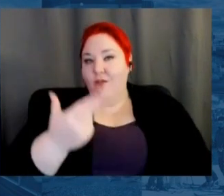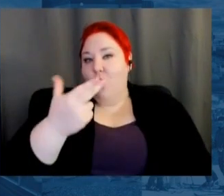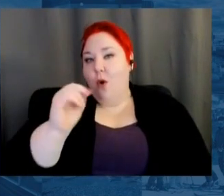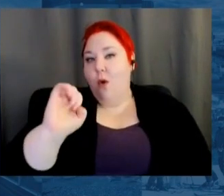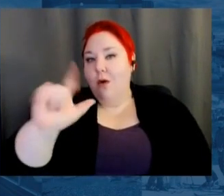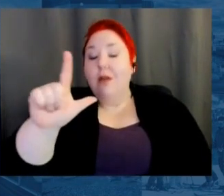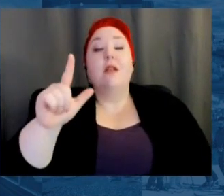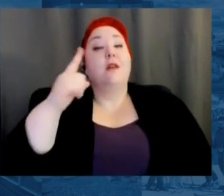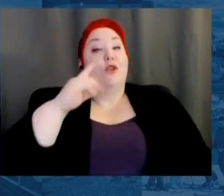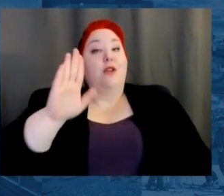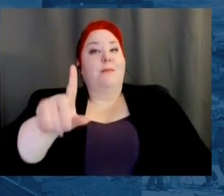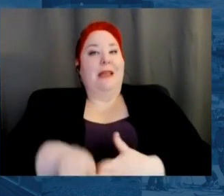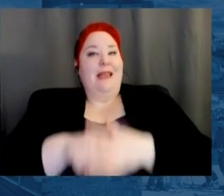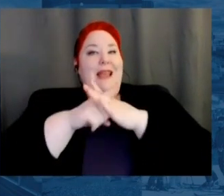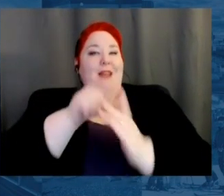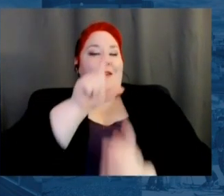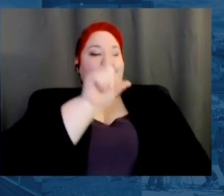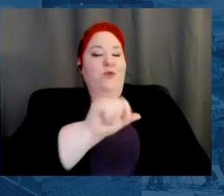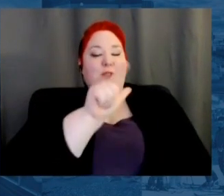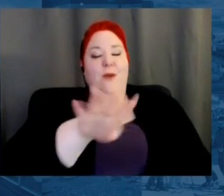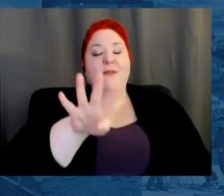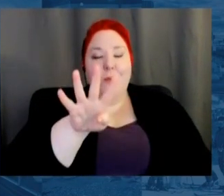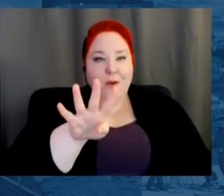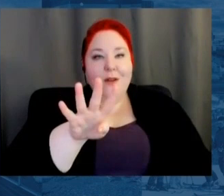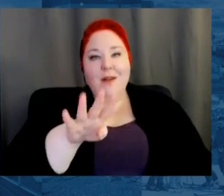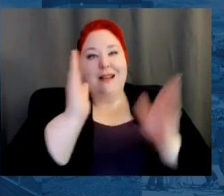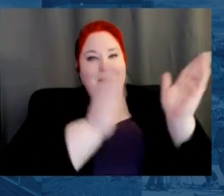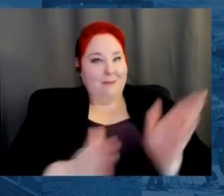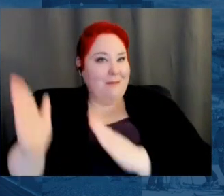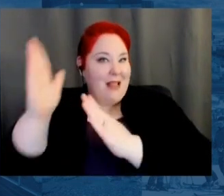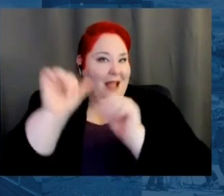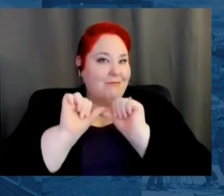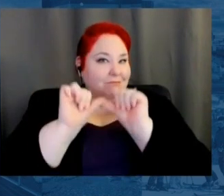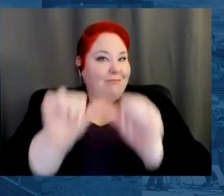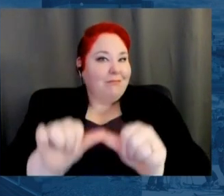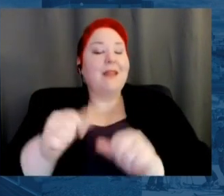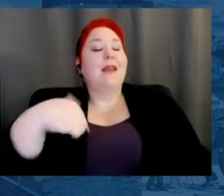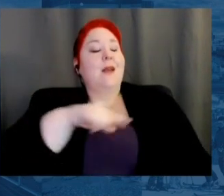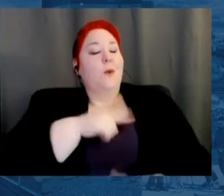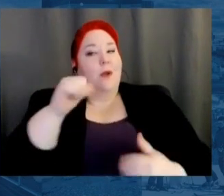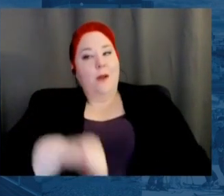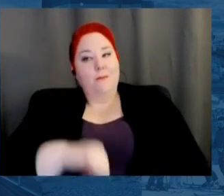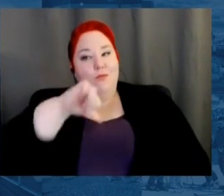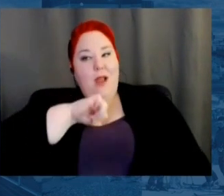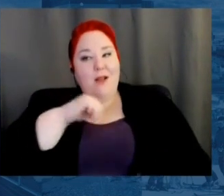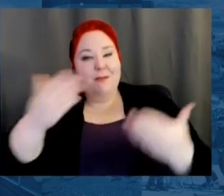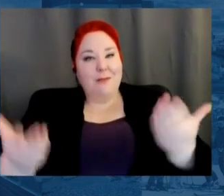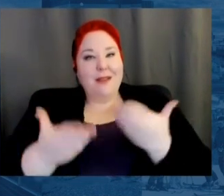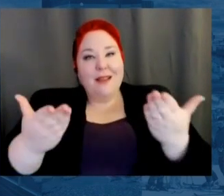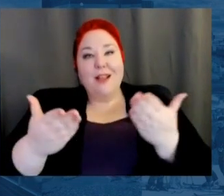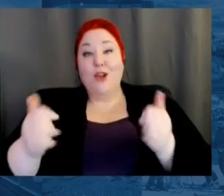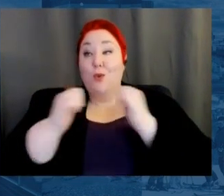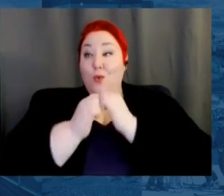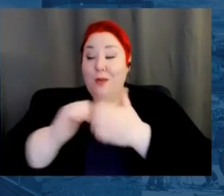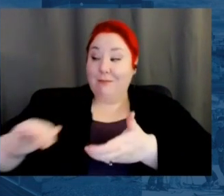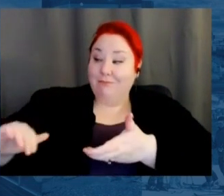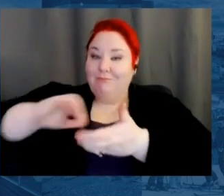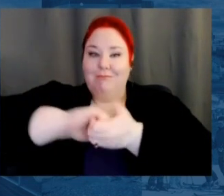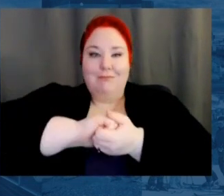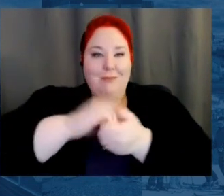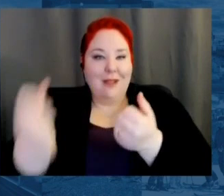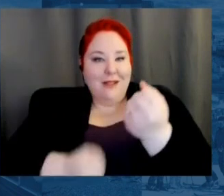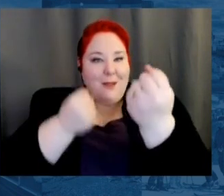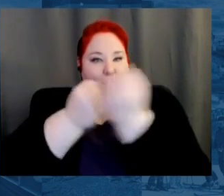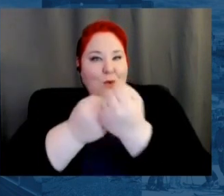beginning of her 2024 agenda. And we are so proud to be able to stand here with her and support these